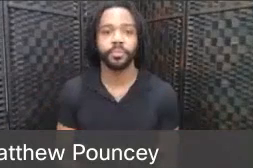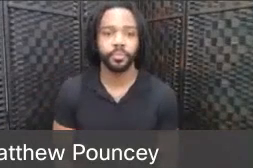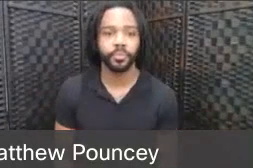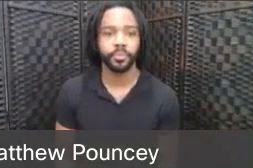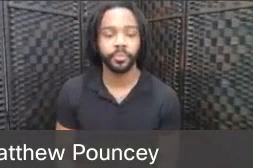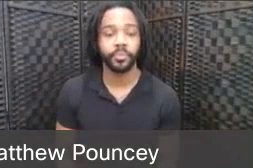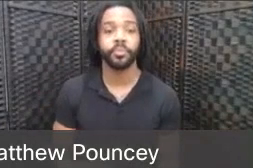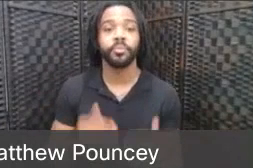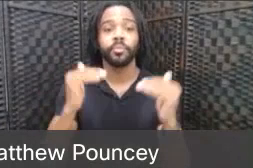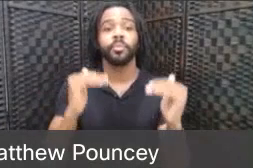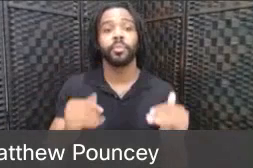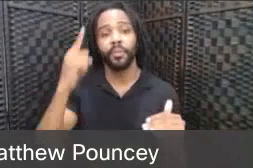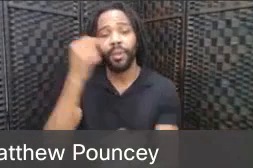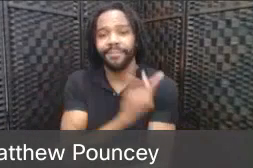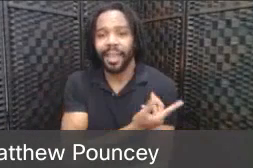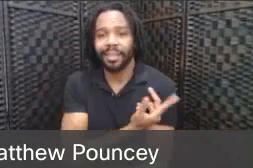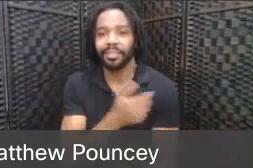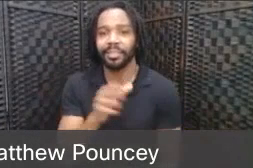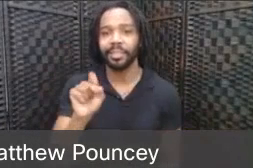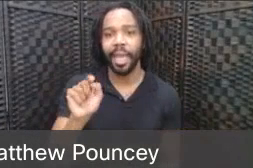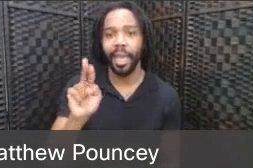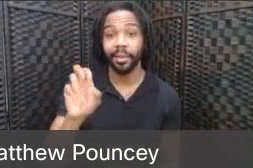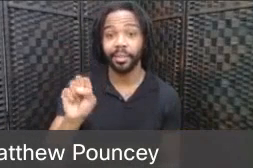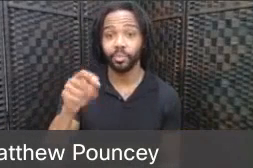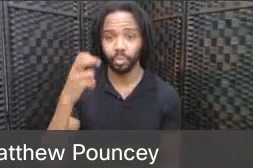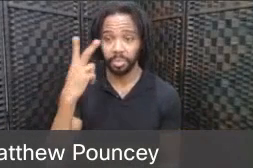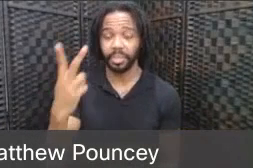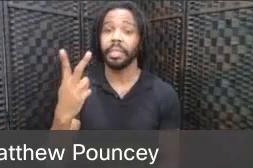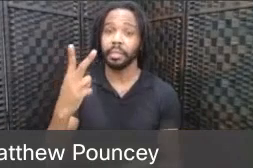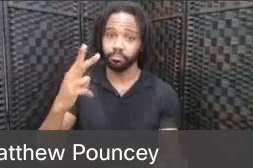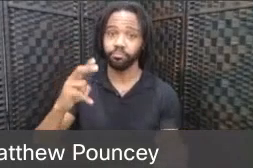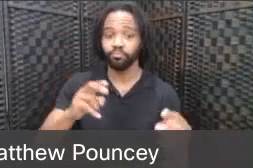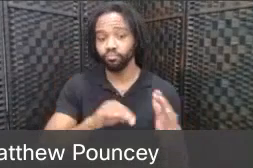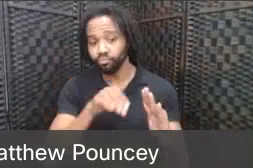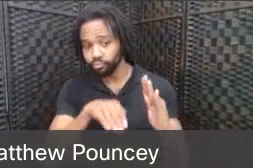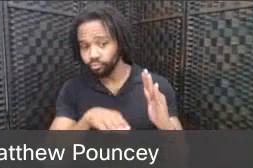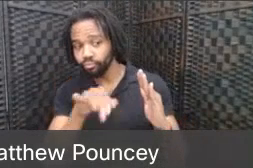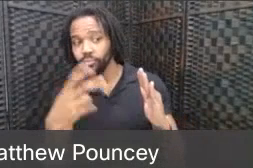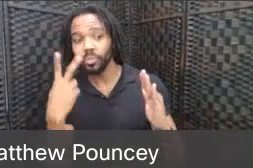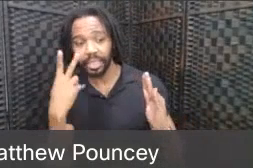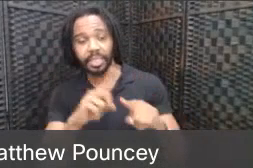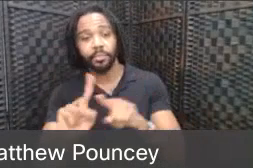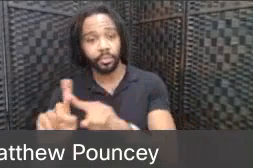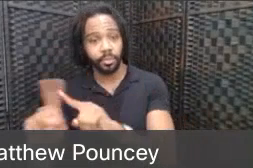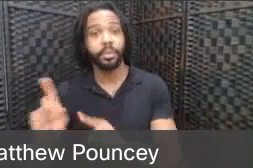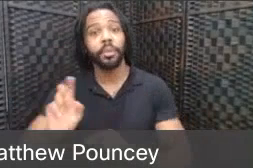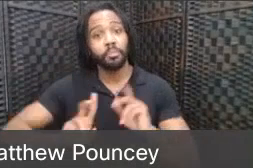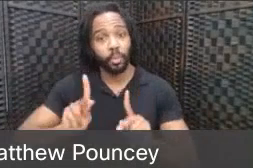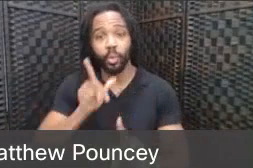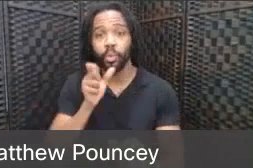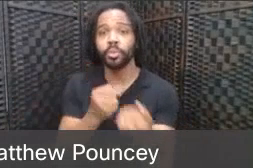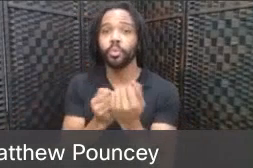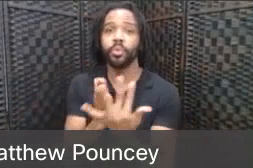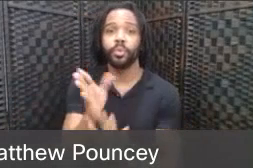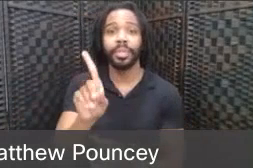terms of vaccination status, we have seen some movement here. People supported by DDA, we're